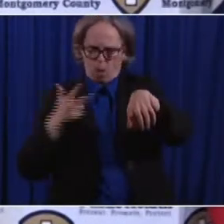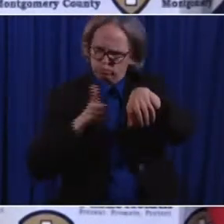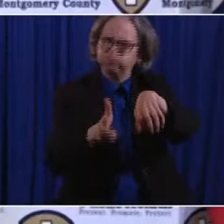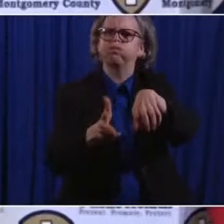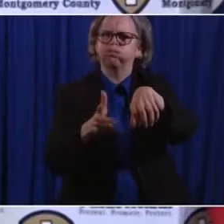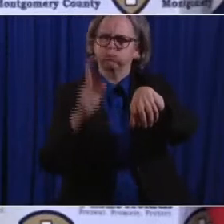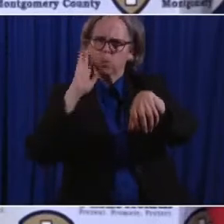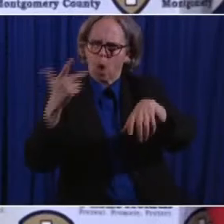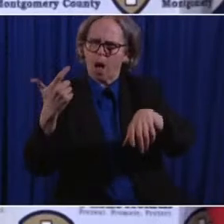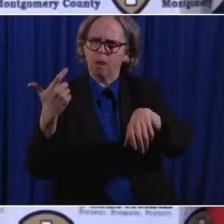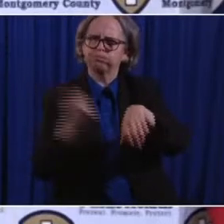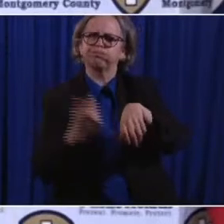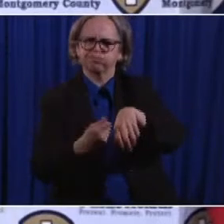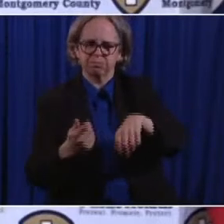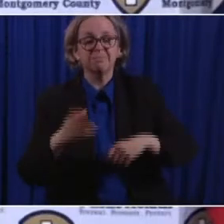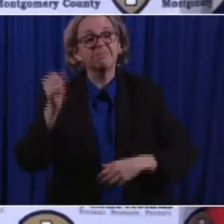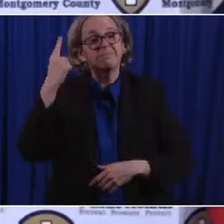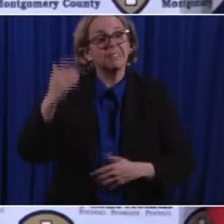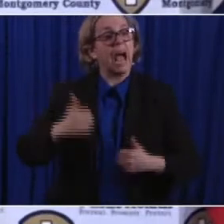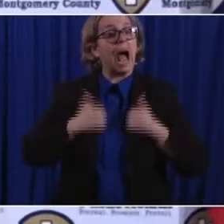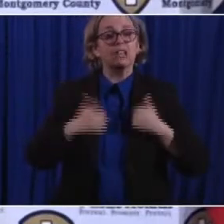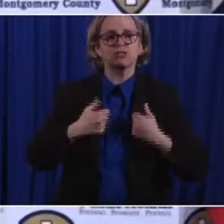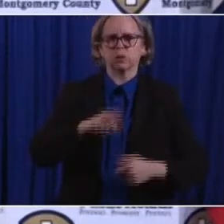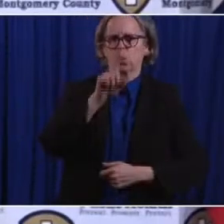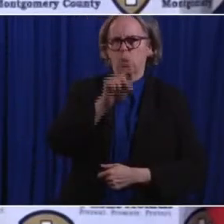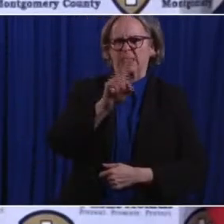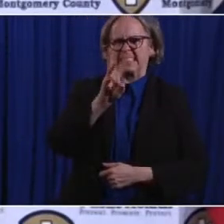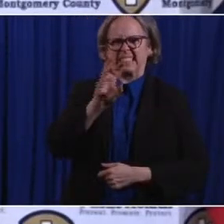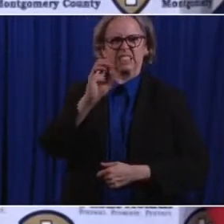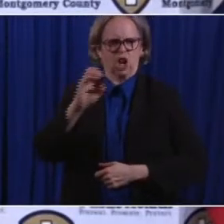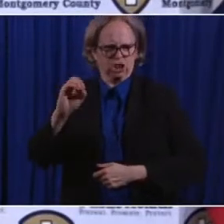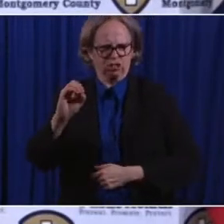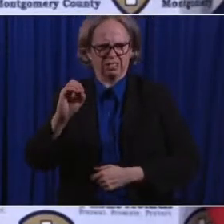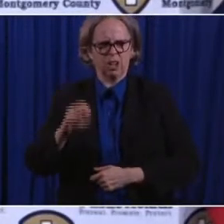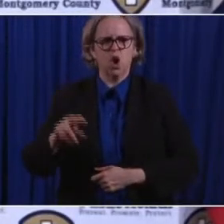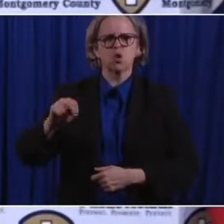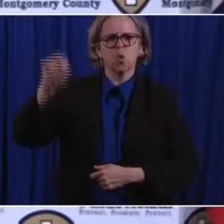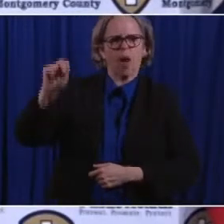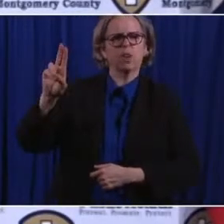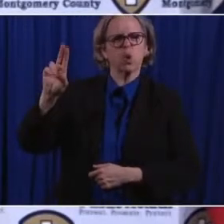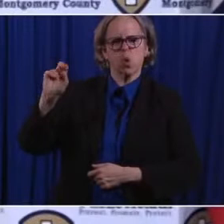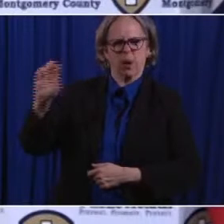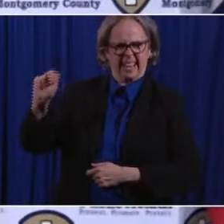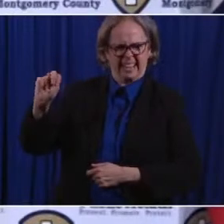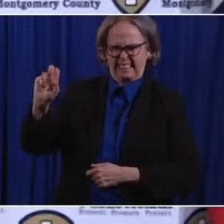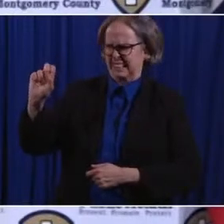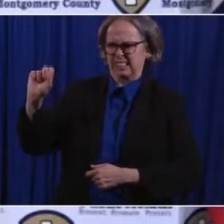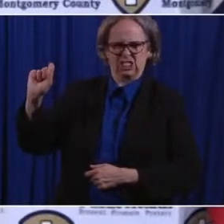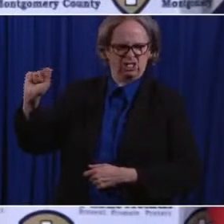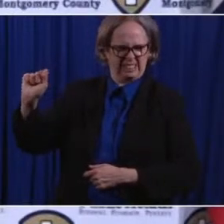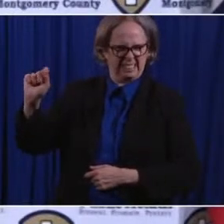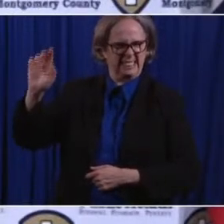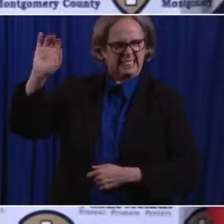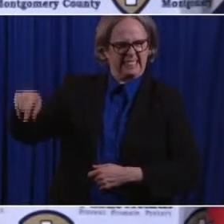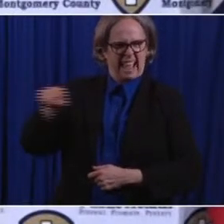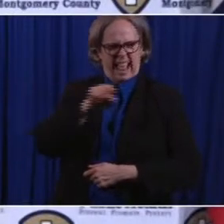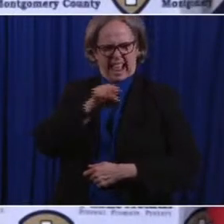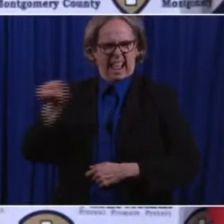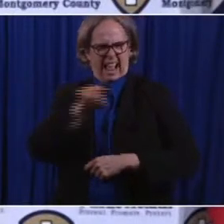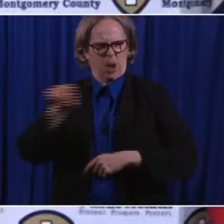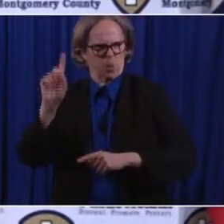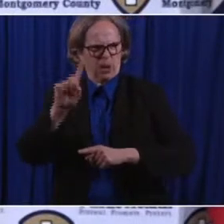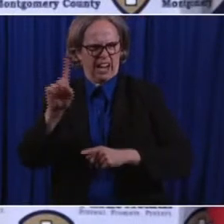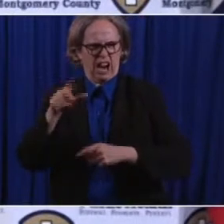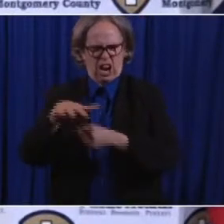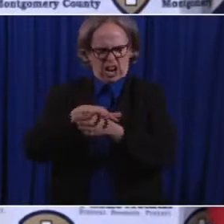is expected to open sometime next week. And so if you're living in that part of the state, watch for the news